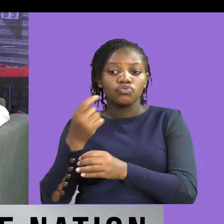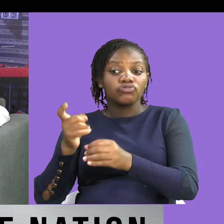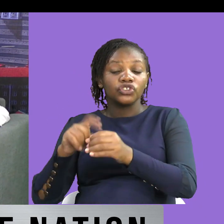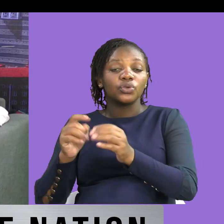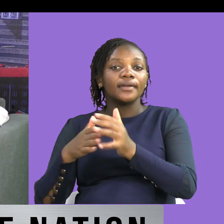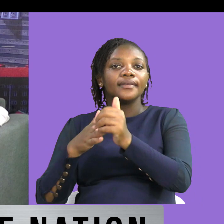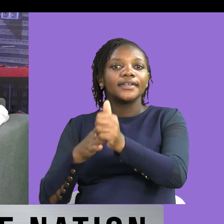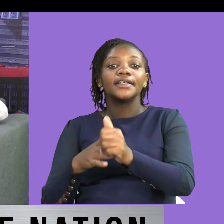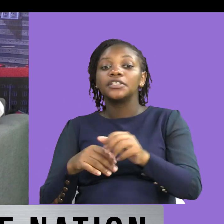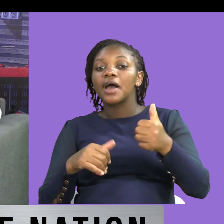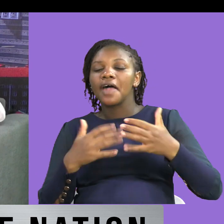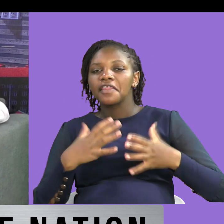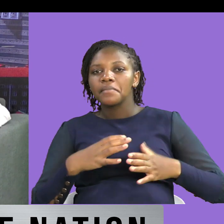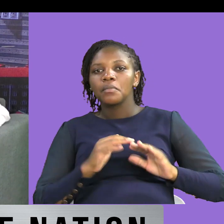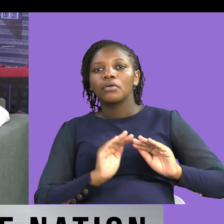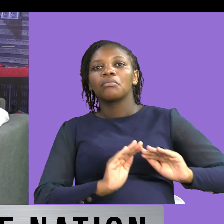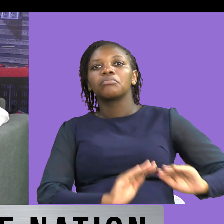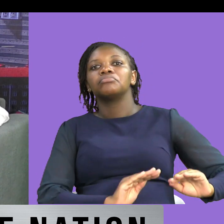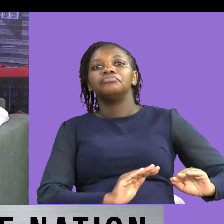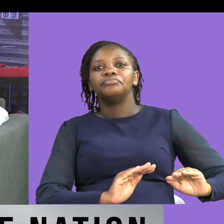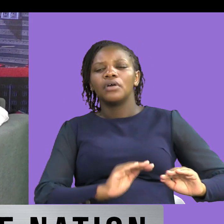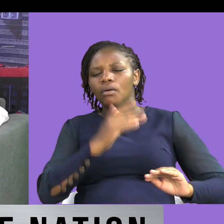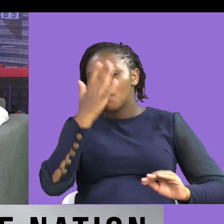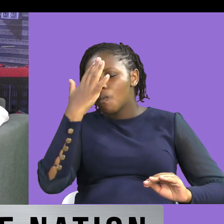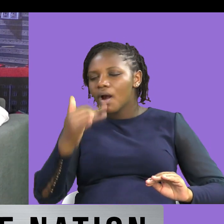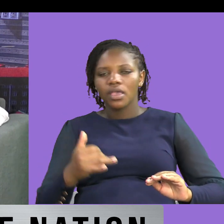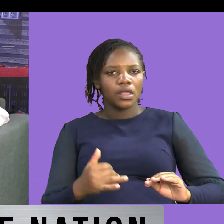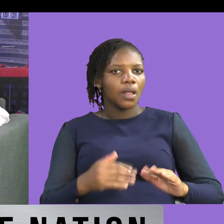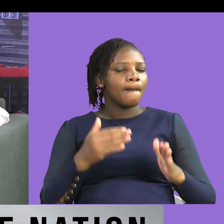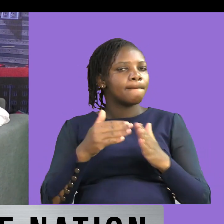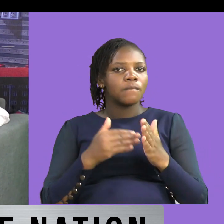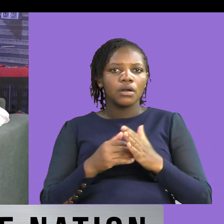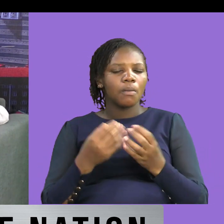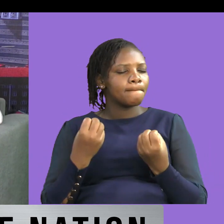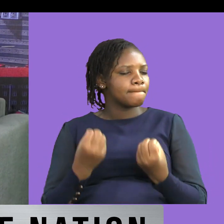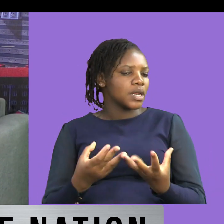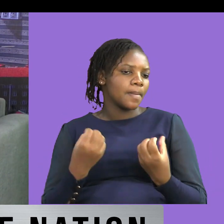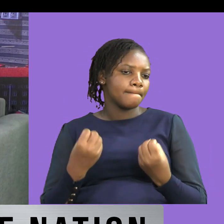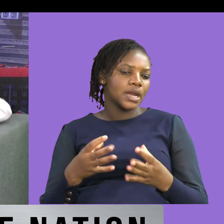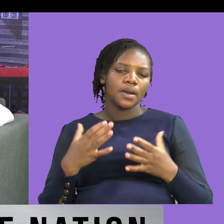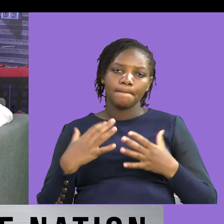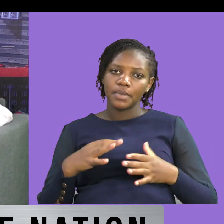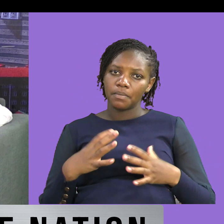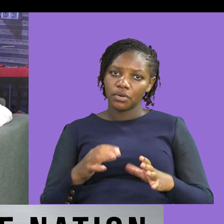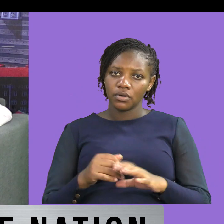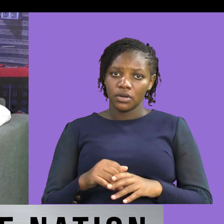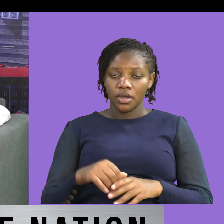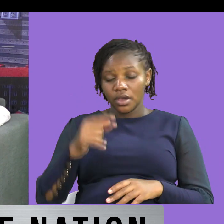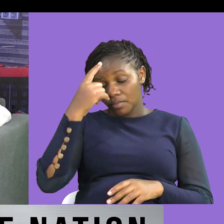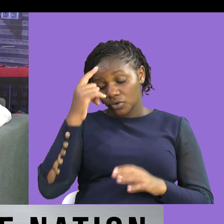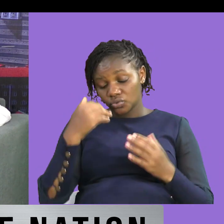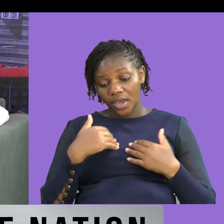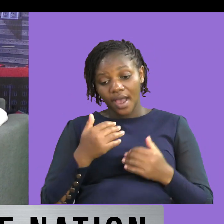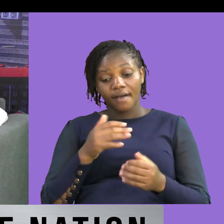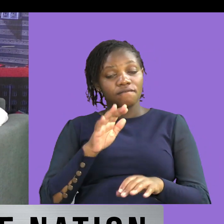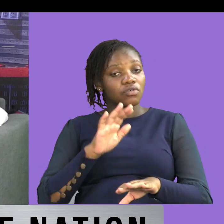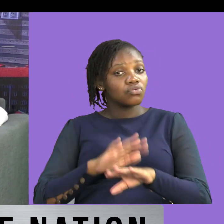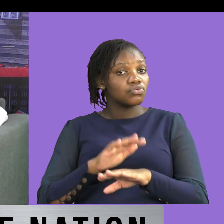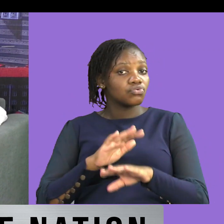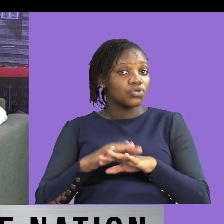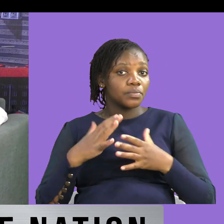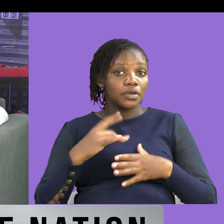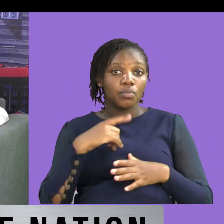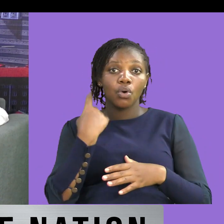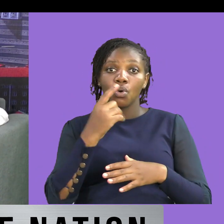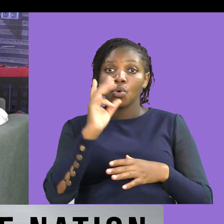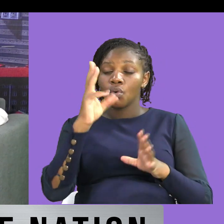really blocking a lot of young people who you are talking about. Yeah, there could be very good young people who would go to parliament and do